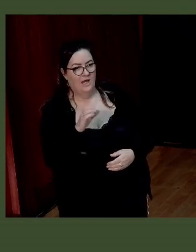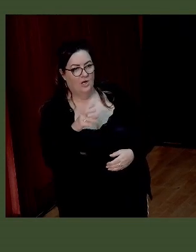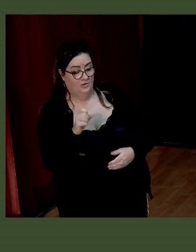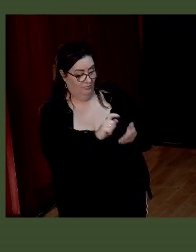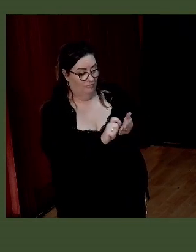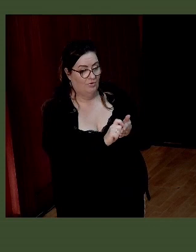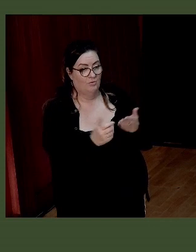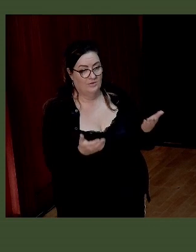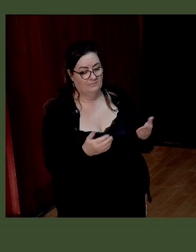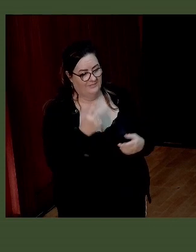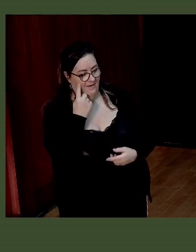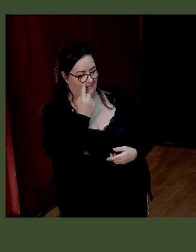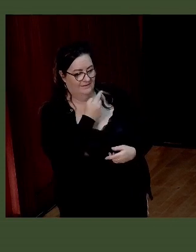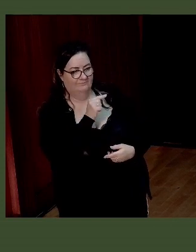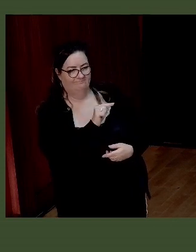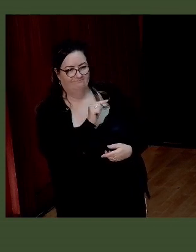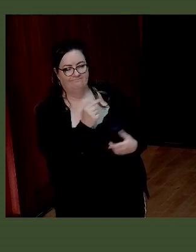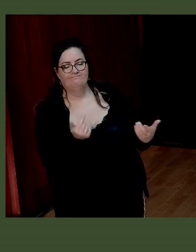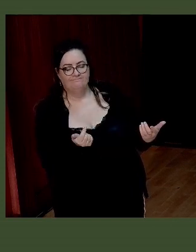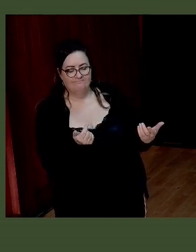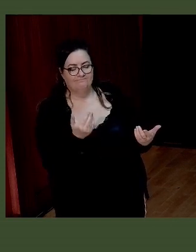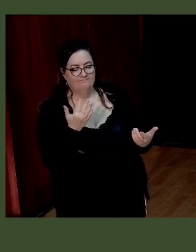evident from these